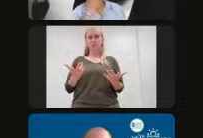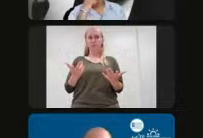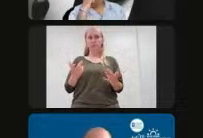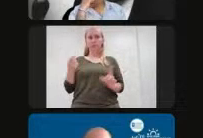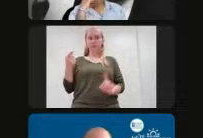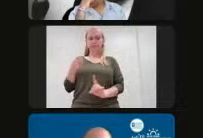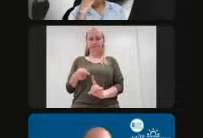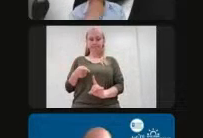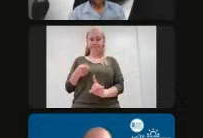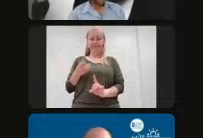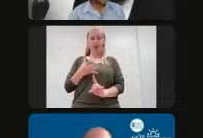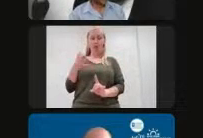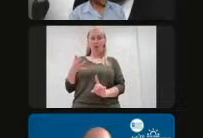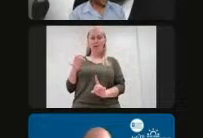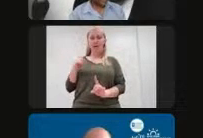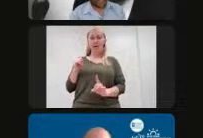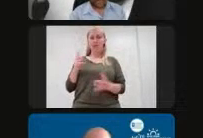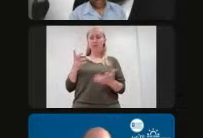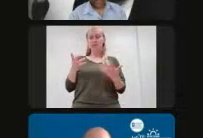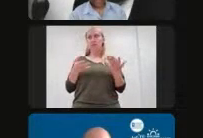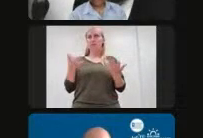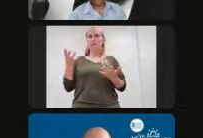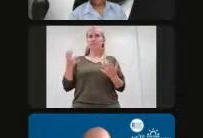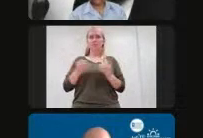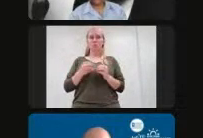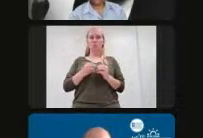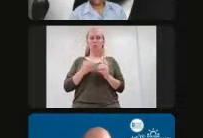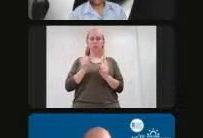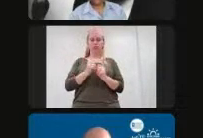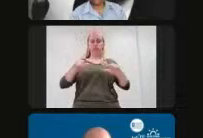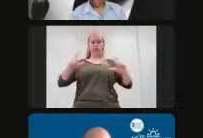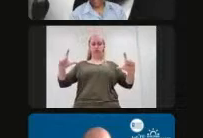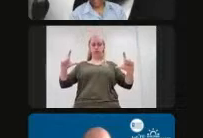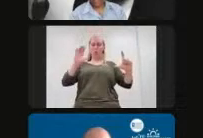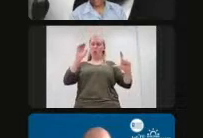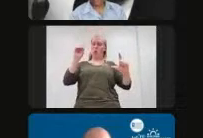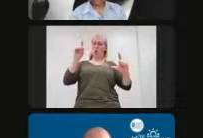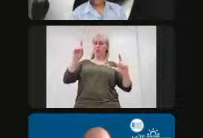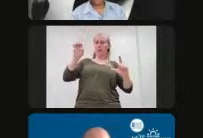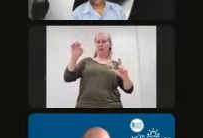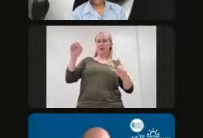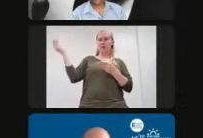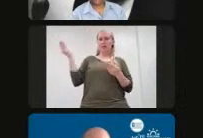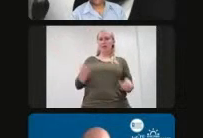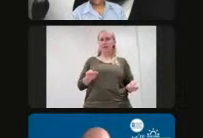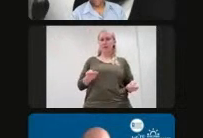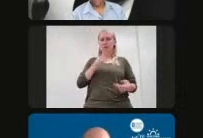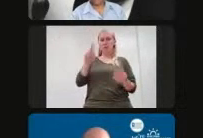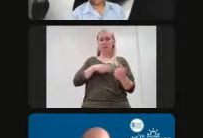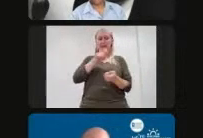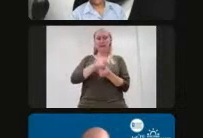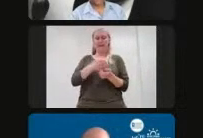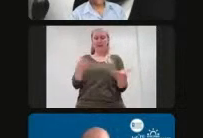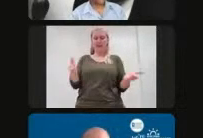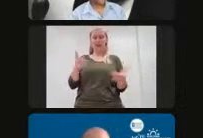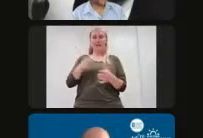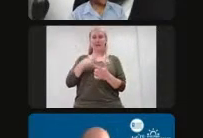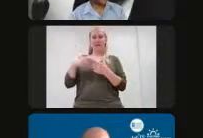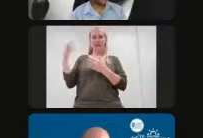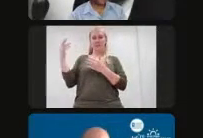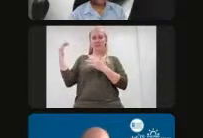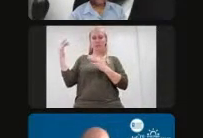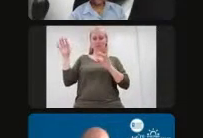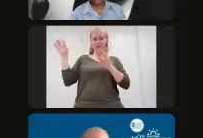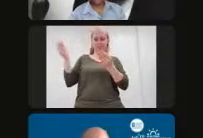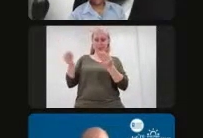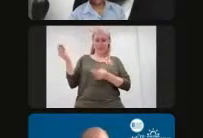more like, you know, really zooming out, like it's like ODE passing on certain standards, and then like the way it kind of trickles down, as opposed